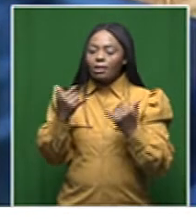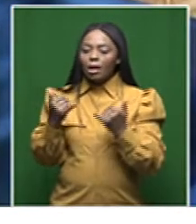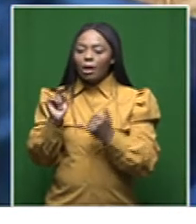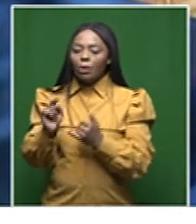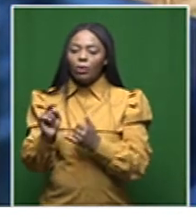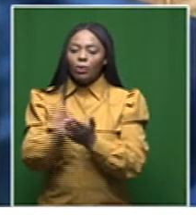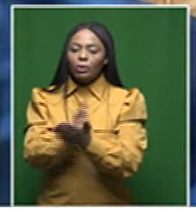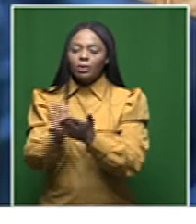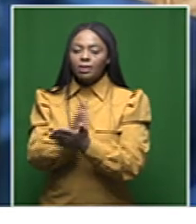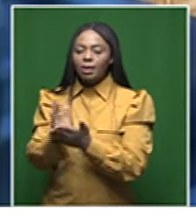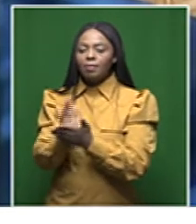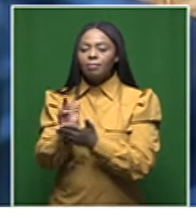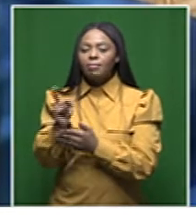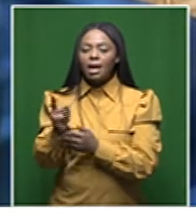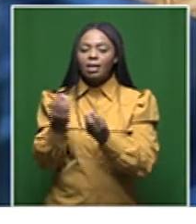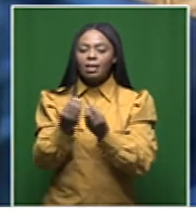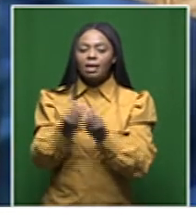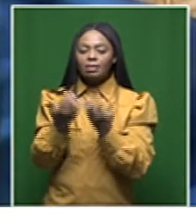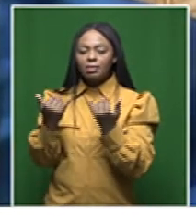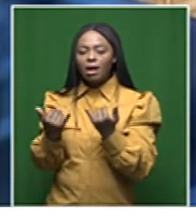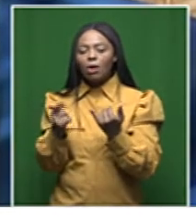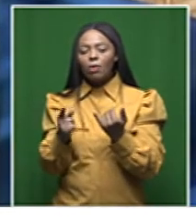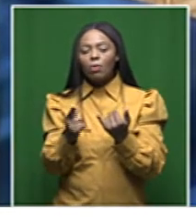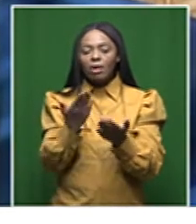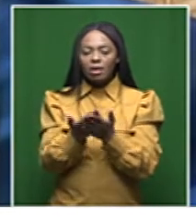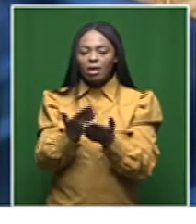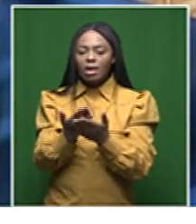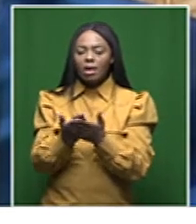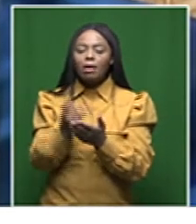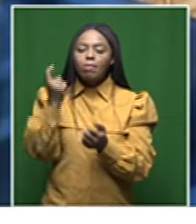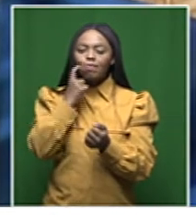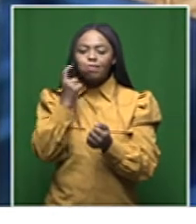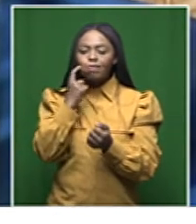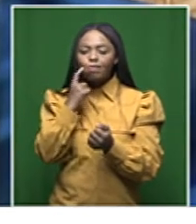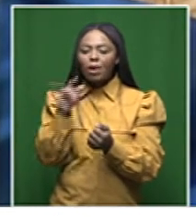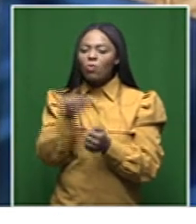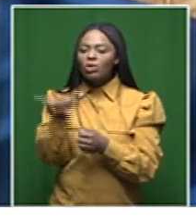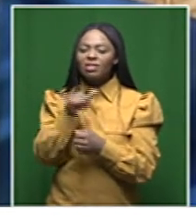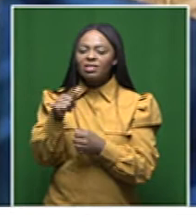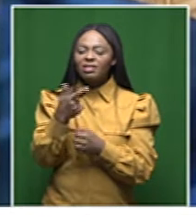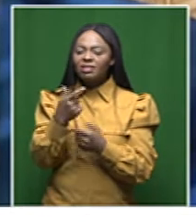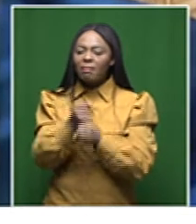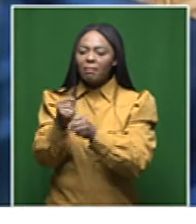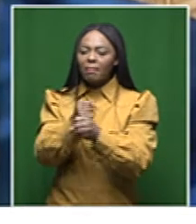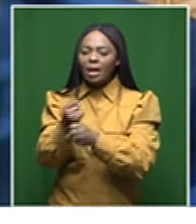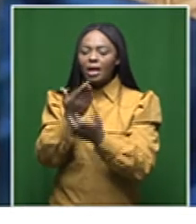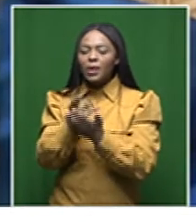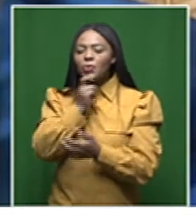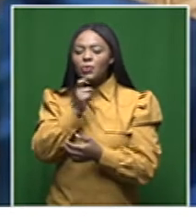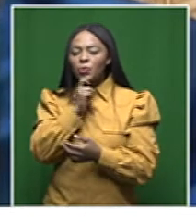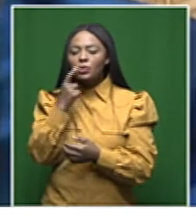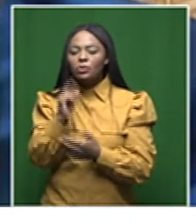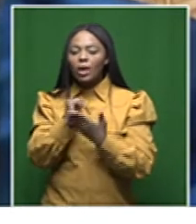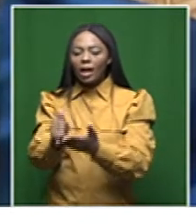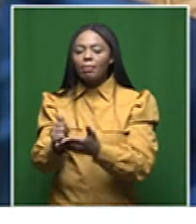are available to couples that are finding themselves to be infertile. What procedures exist? What is it that can be done to assist these